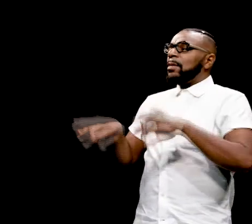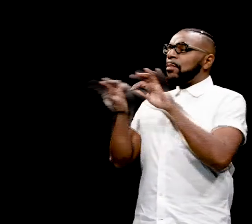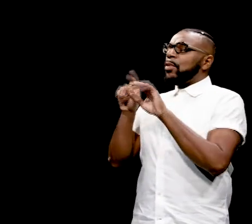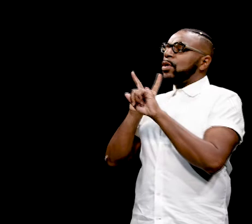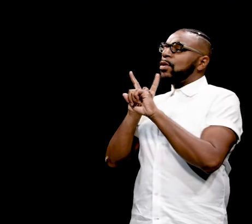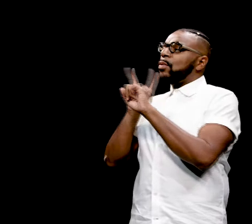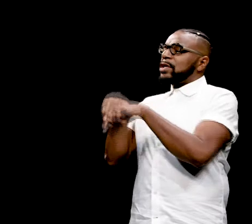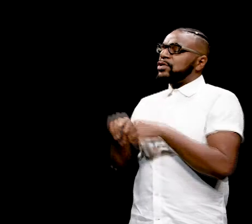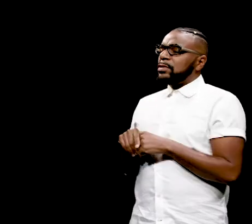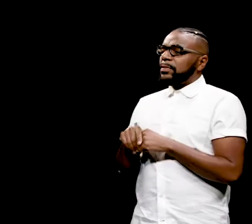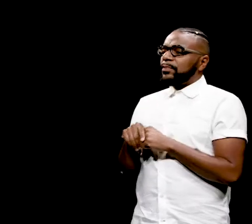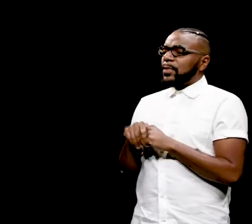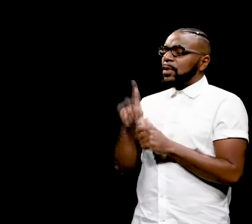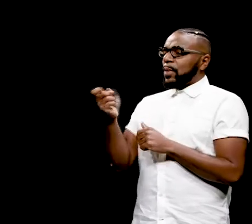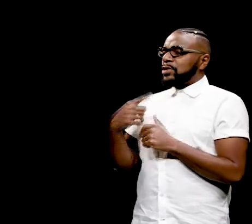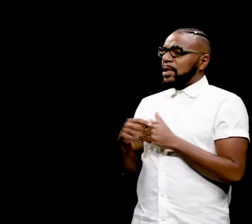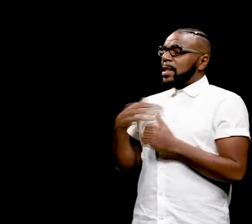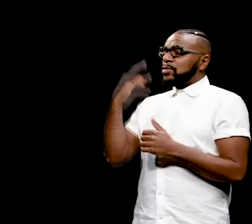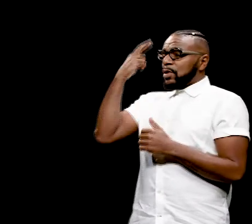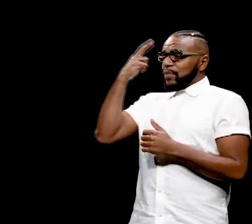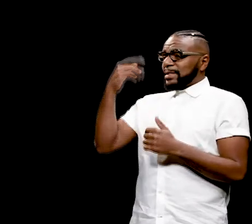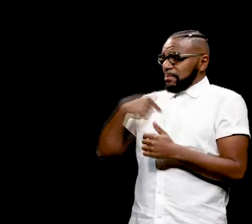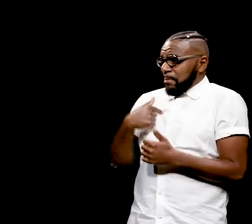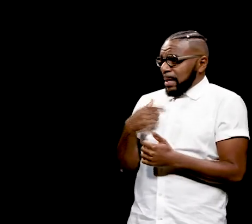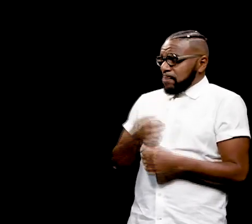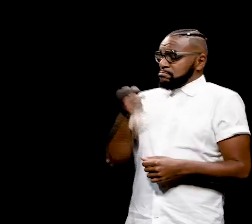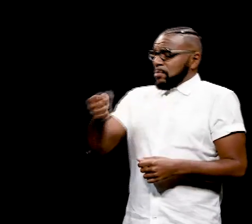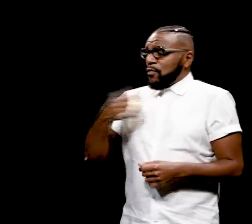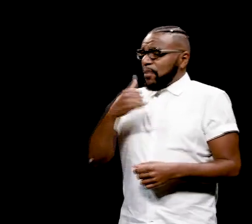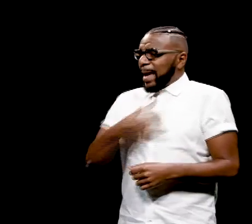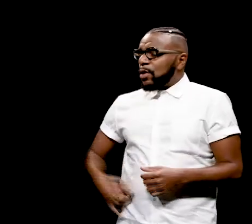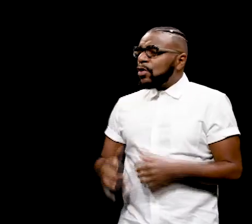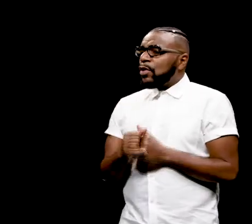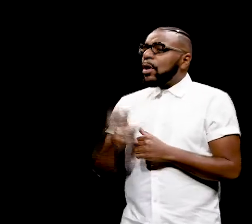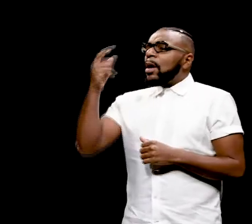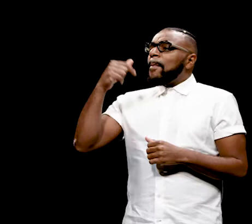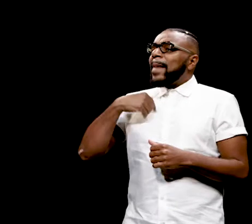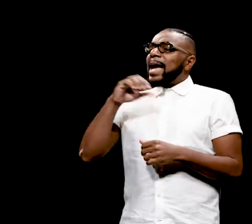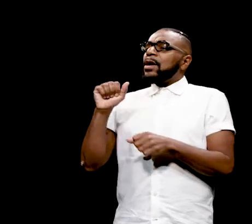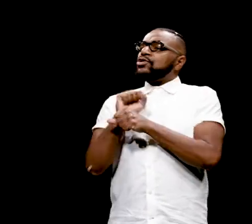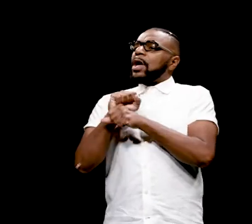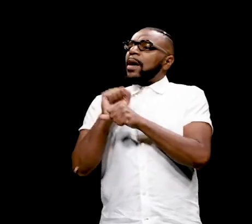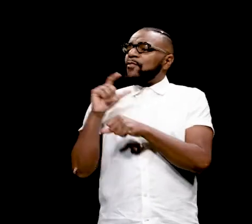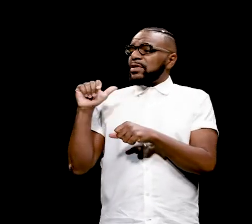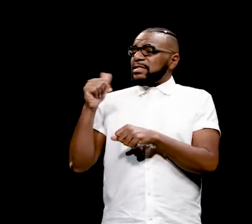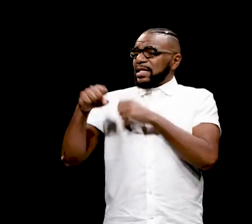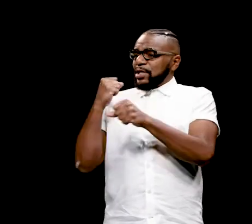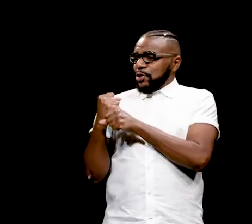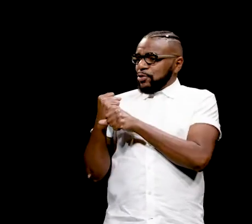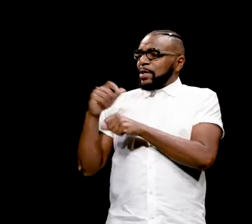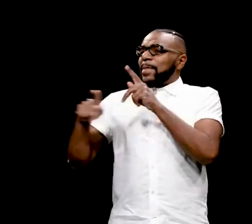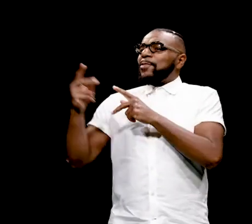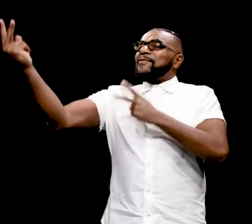It's actually one of the things that brings me to run for mayor. My job for the last 10 years was hosting visiting leaders from around the world who